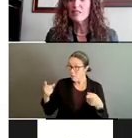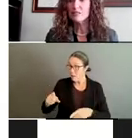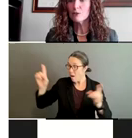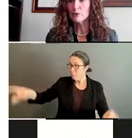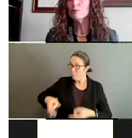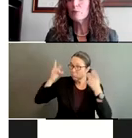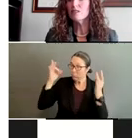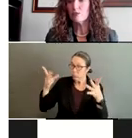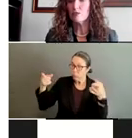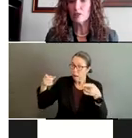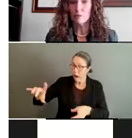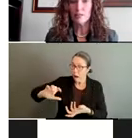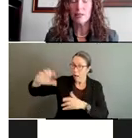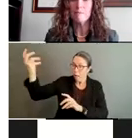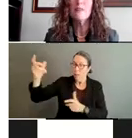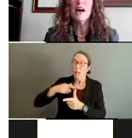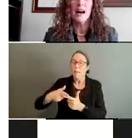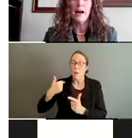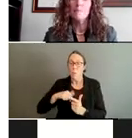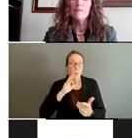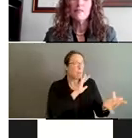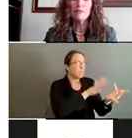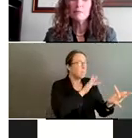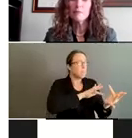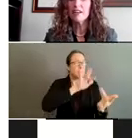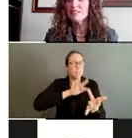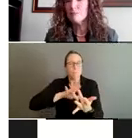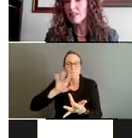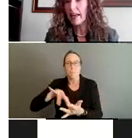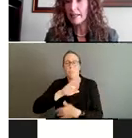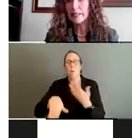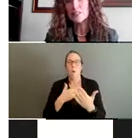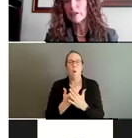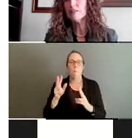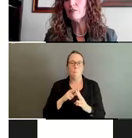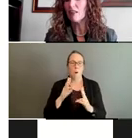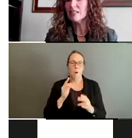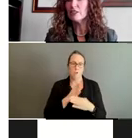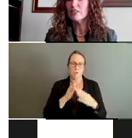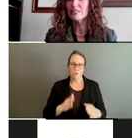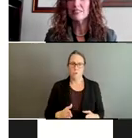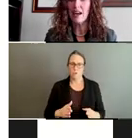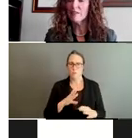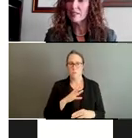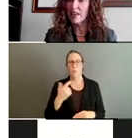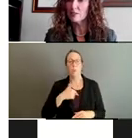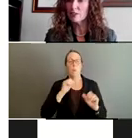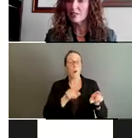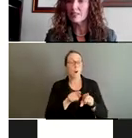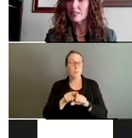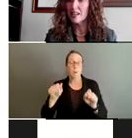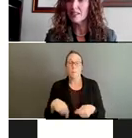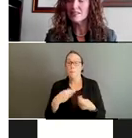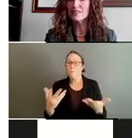a cohesive group, we can serve the community. FEMA can provide disability etiquette training for volunteers and staff at